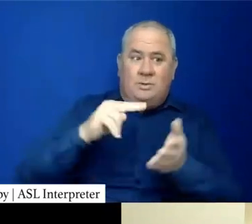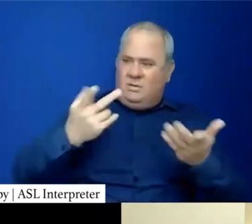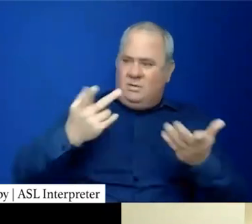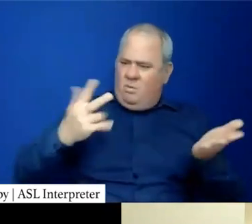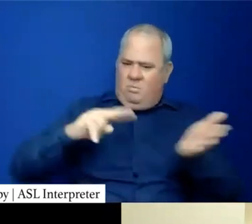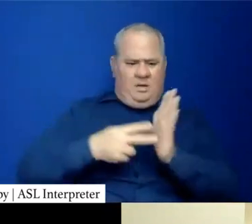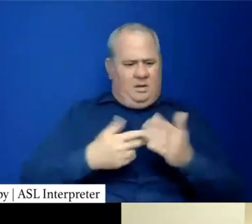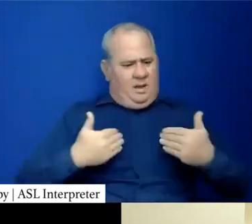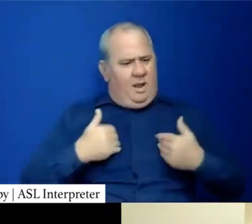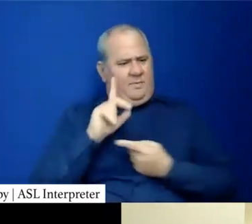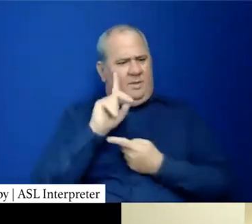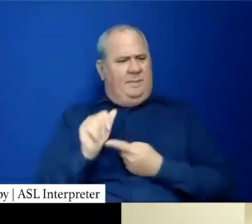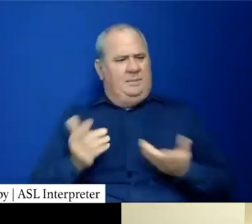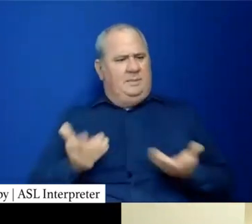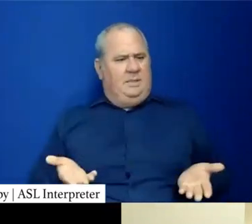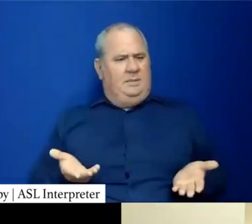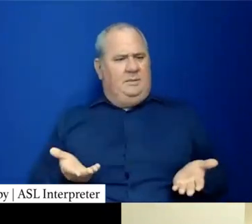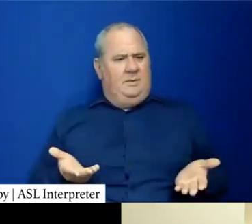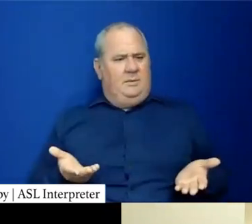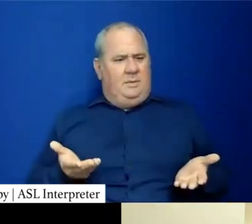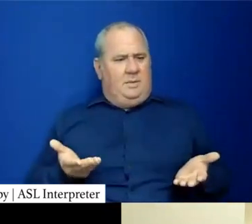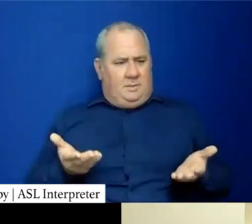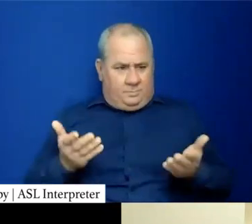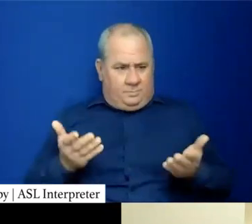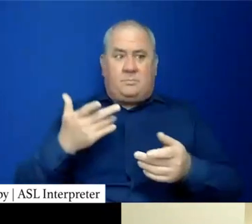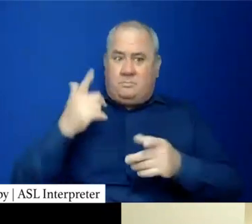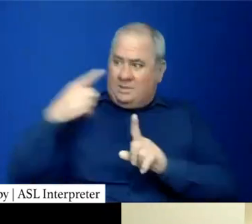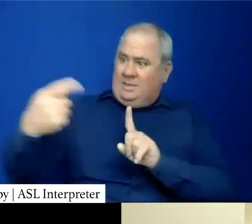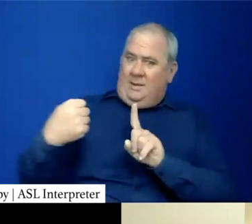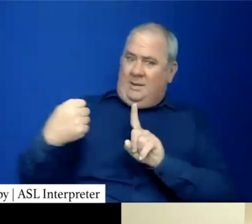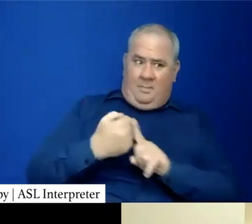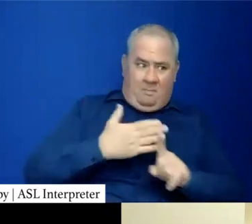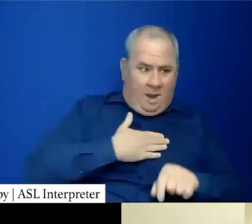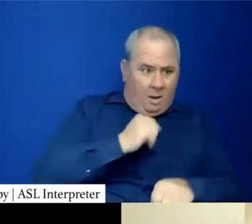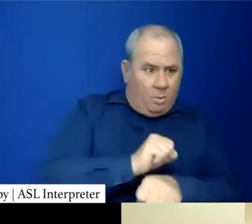to inform our work. Like, we have expertise that you just can't get